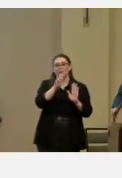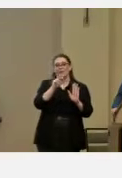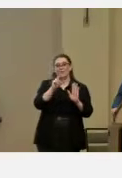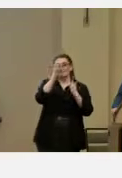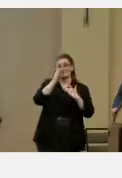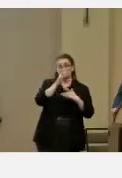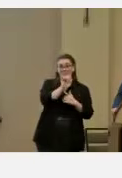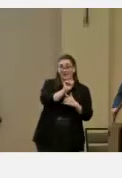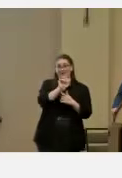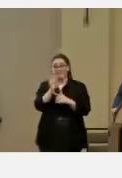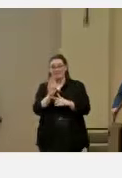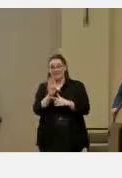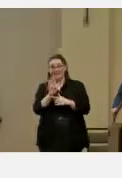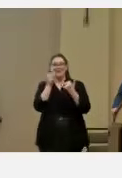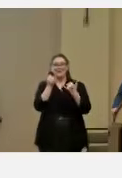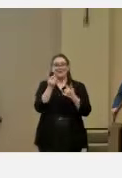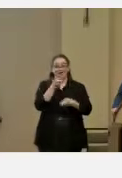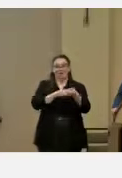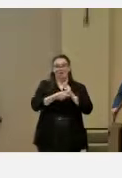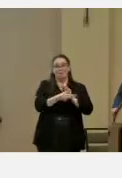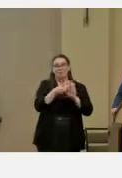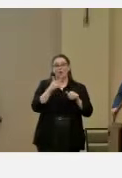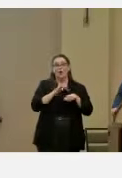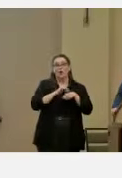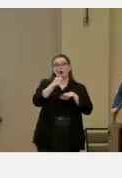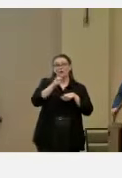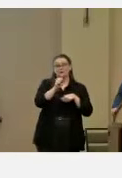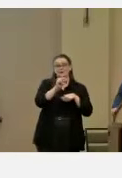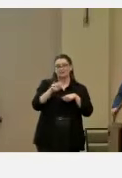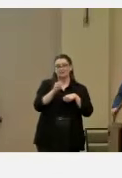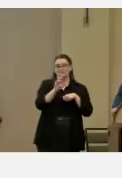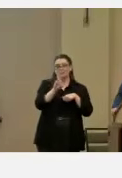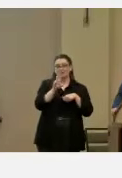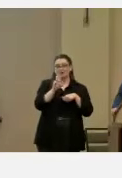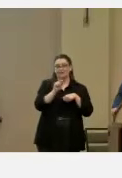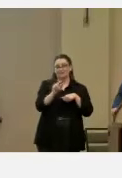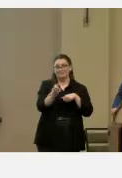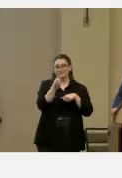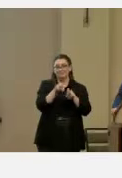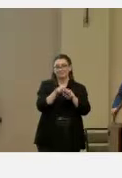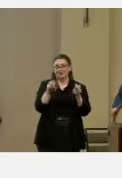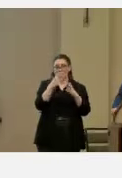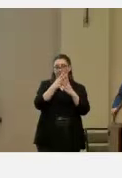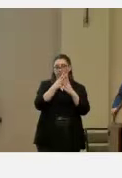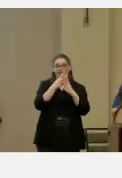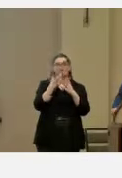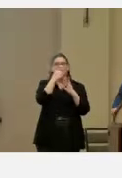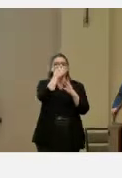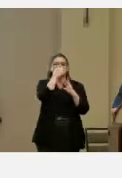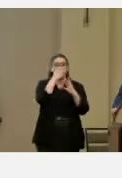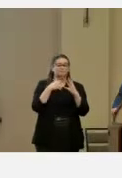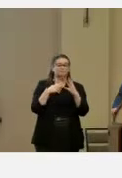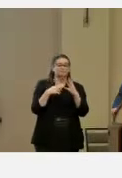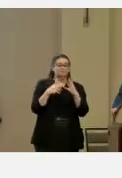syndrome B. There's now something called the early Sjogren's panel, which consists of antibodies to